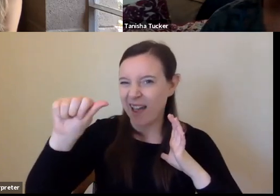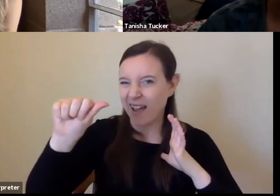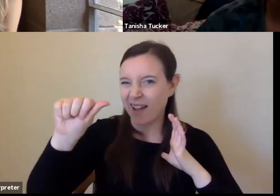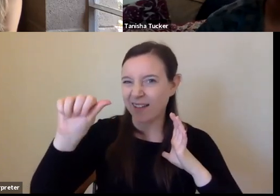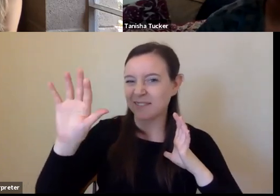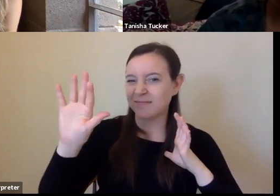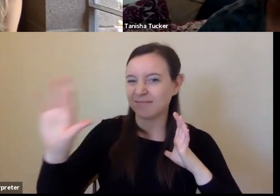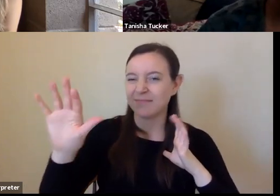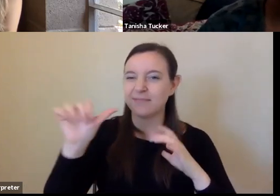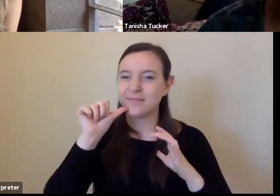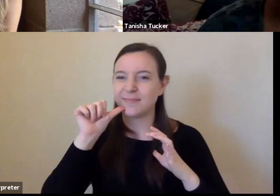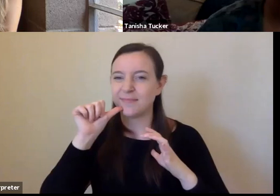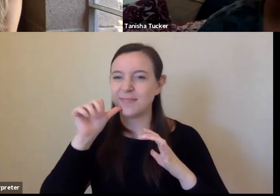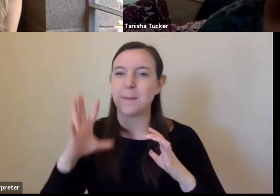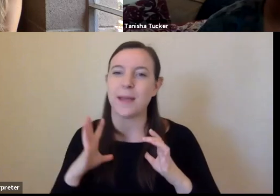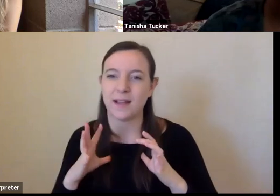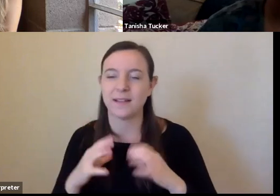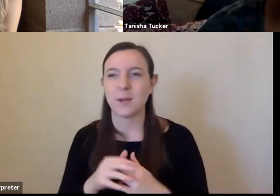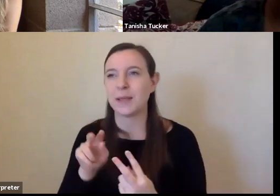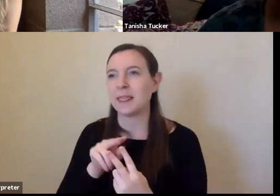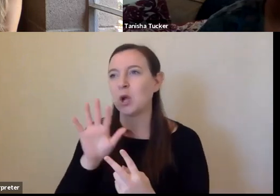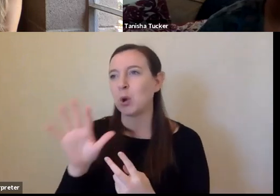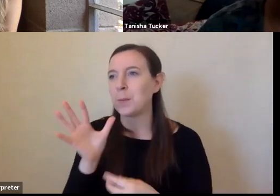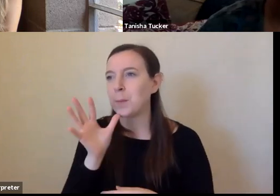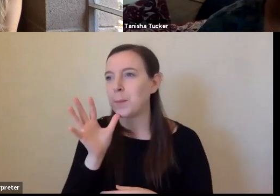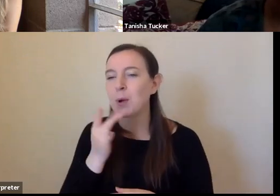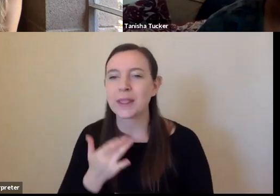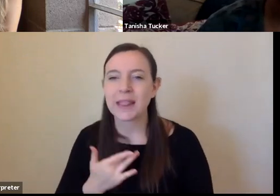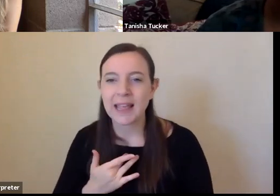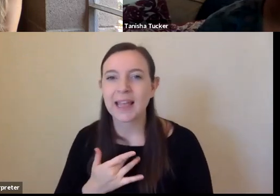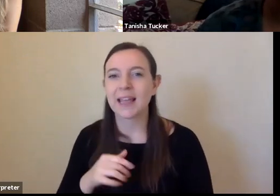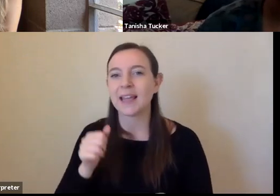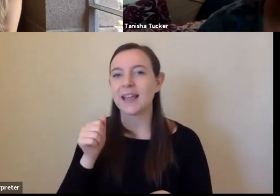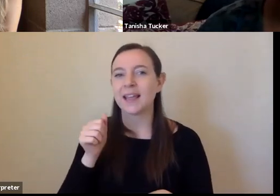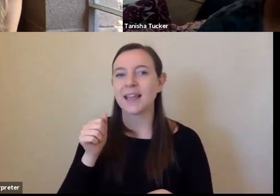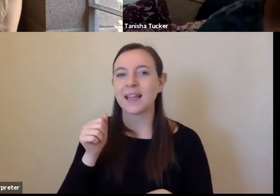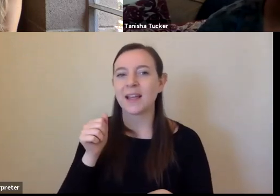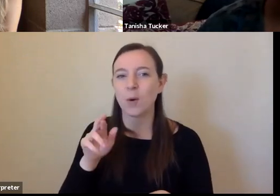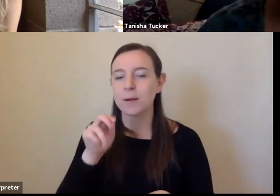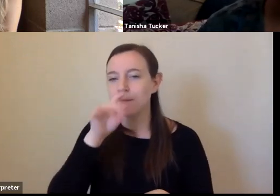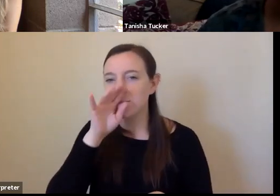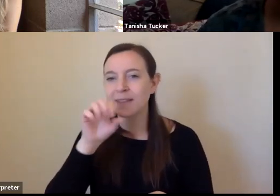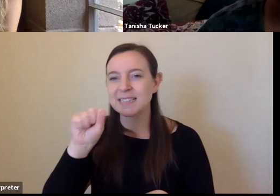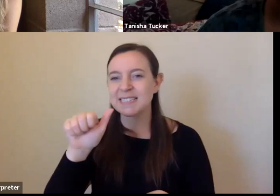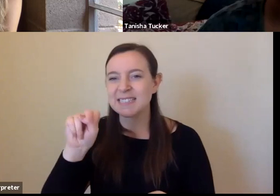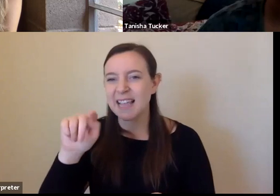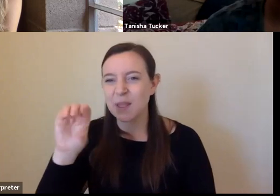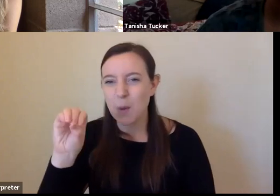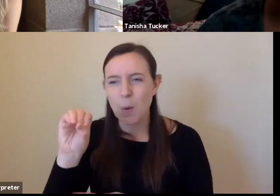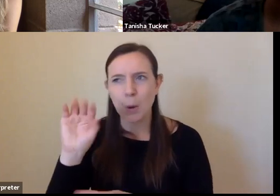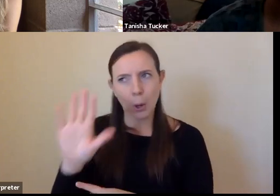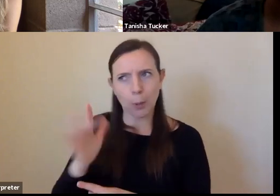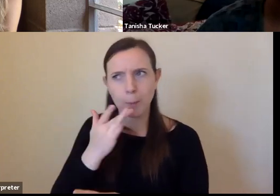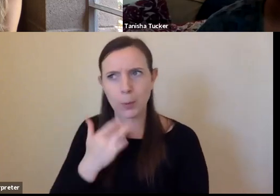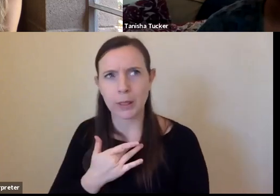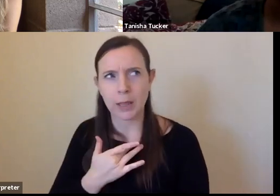either birthday or decimos Dia de su Santo. I don't know if that was actually her birthday. It could have been